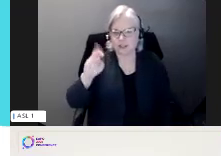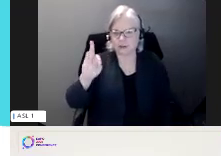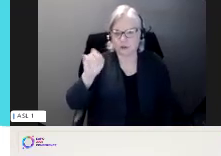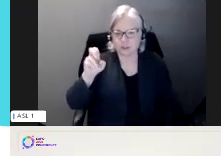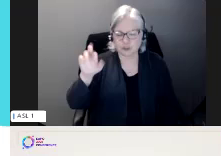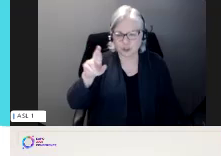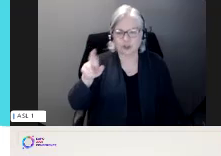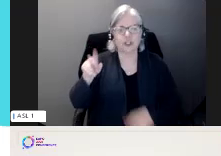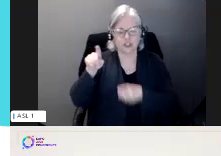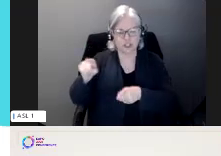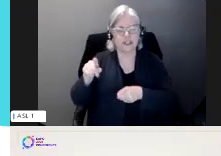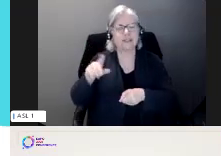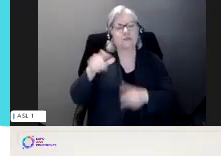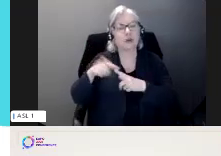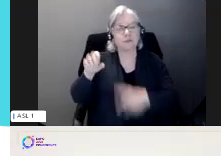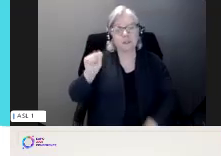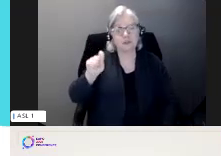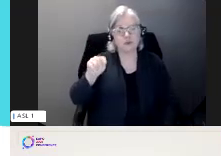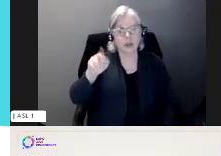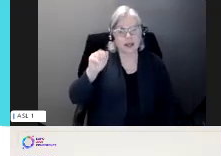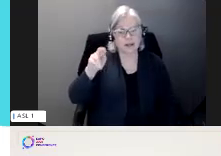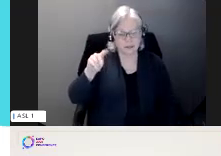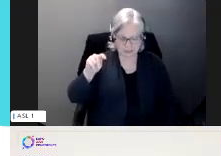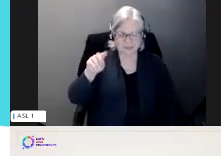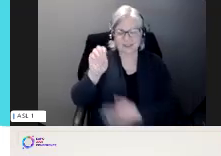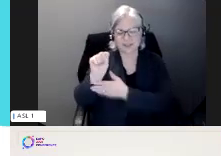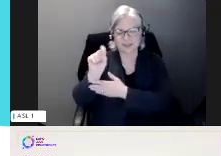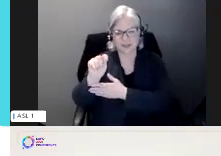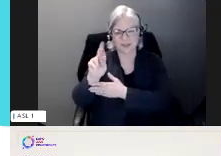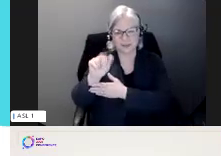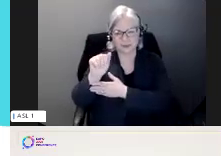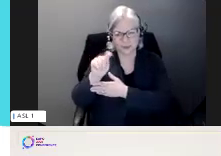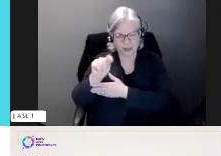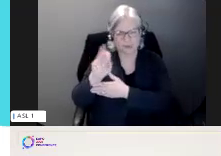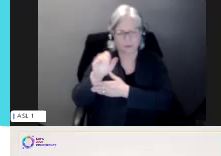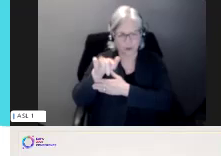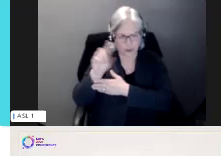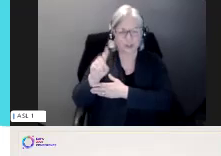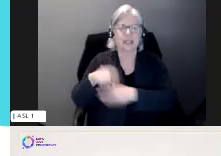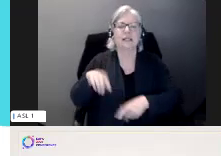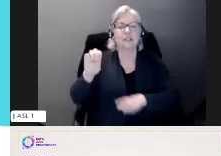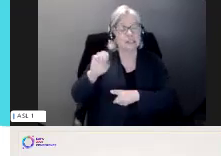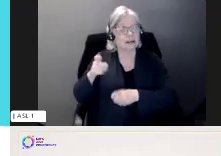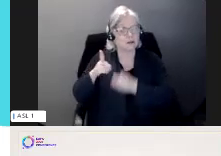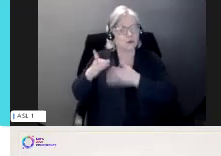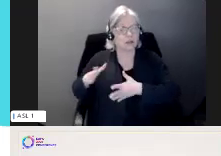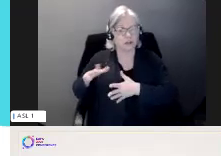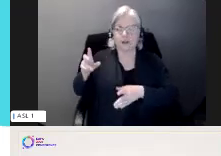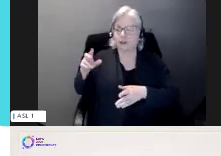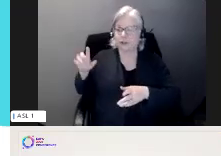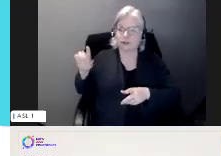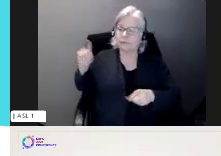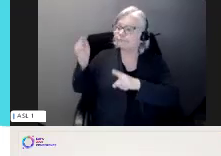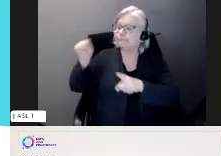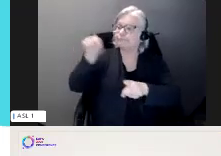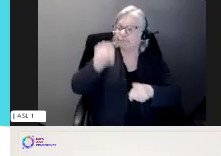Services in Stratford, Ontario, joining us today. He has been the executive director in a variety of sectors for over 30 years, but the